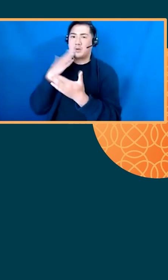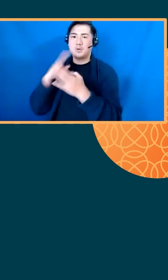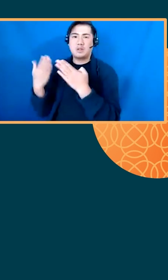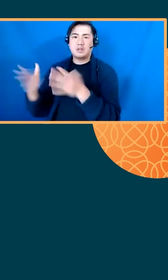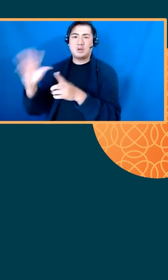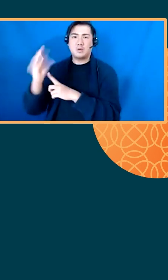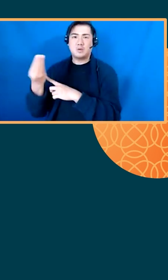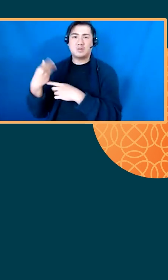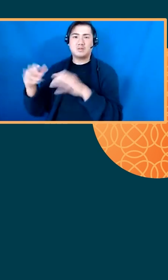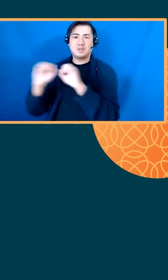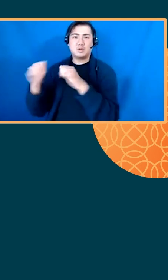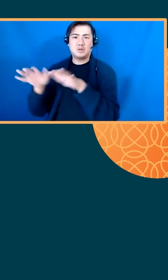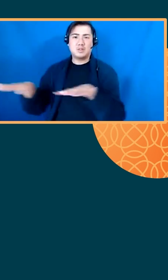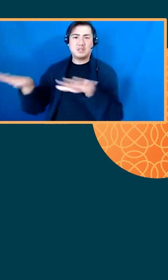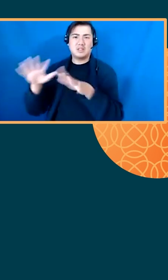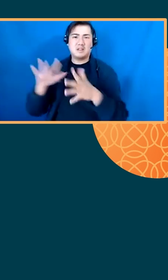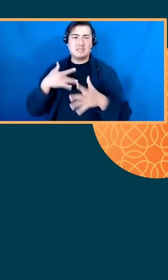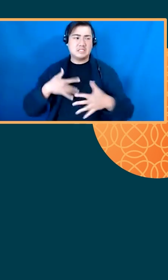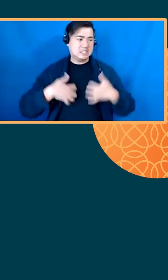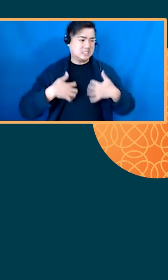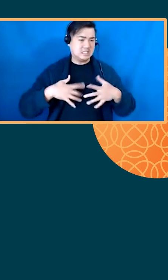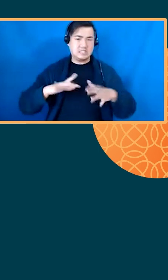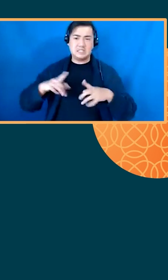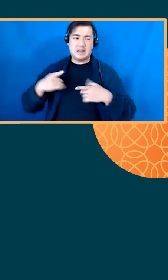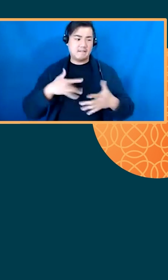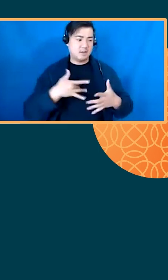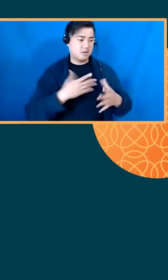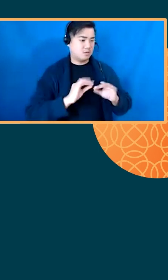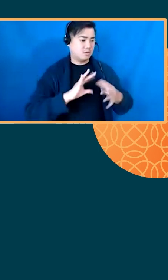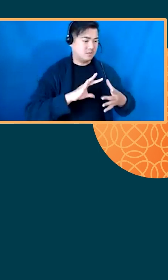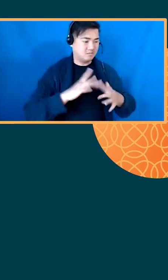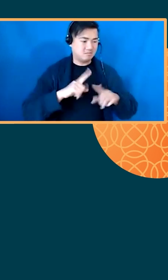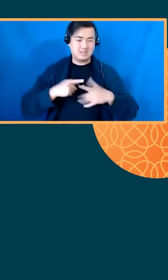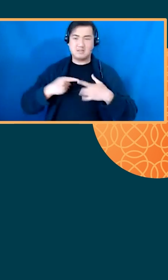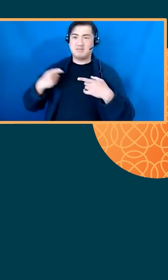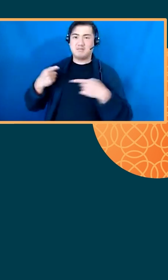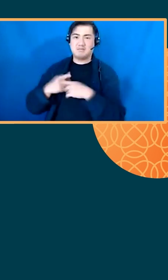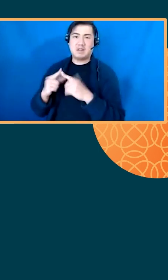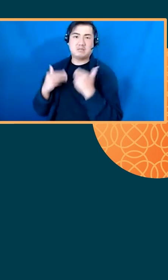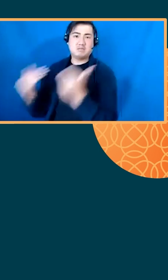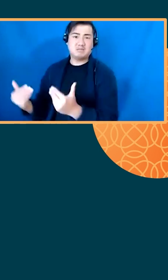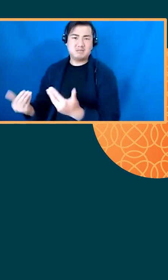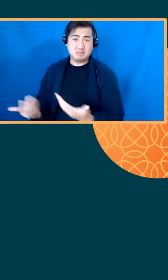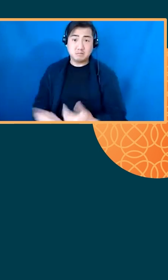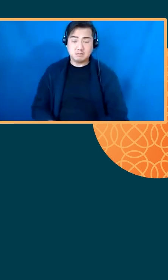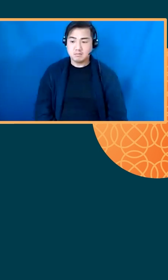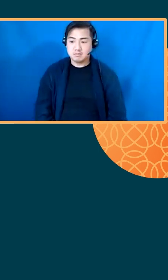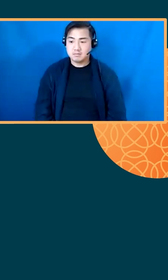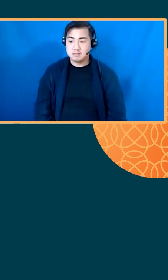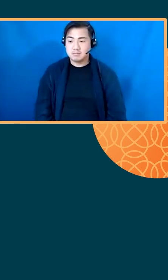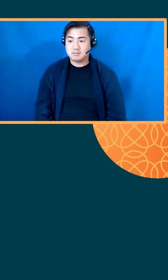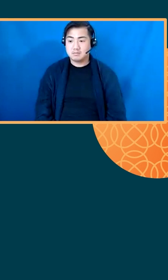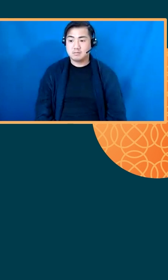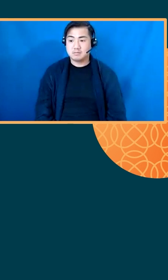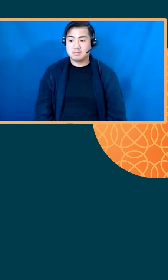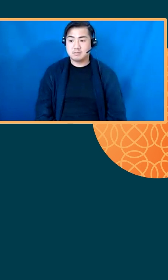Yes, yes, yes. Please, everybody, this is Lindsey. Drop those into the chats. And also